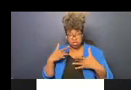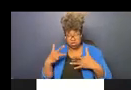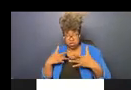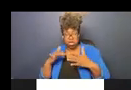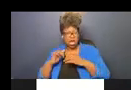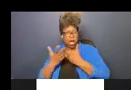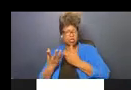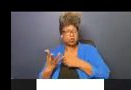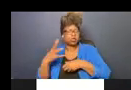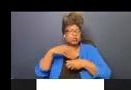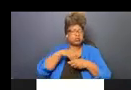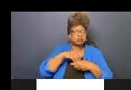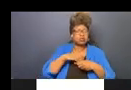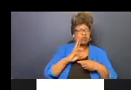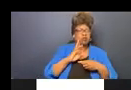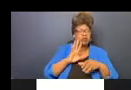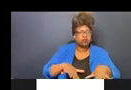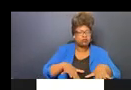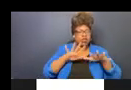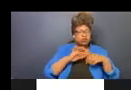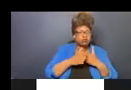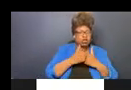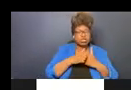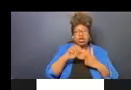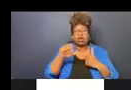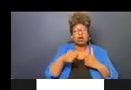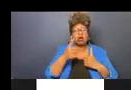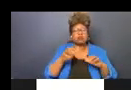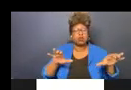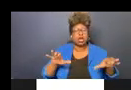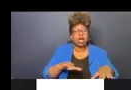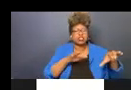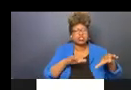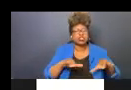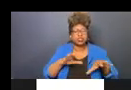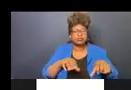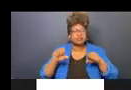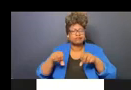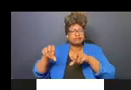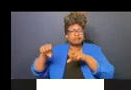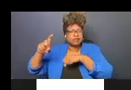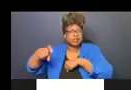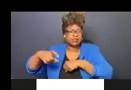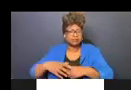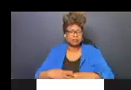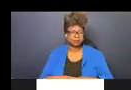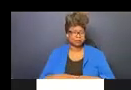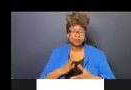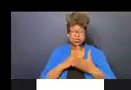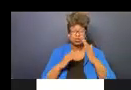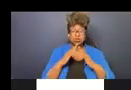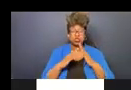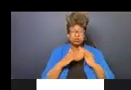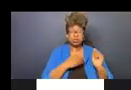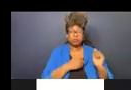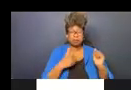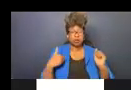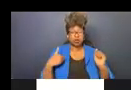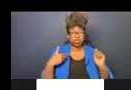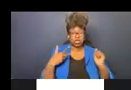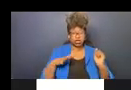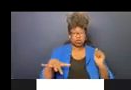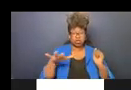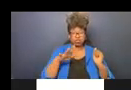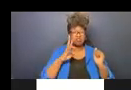doing around flood risk and what additional actions might be needed? Some community members in the region have flooded